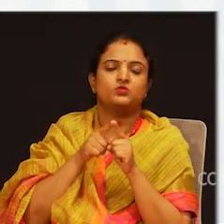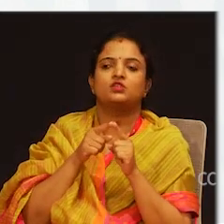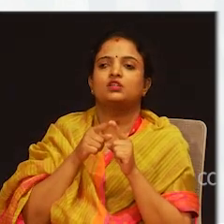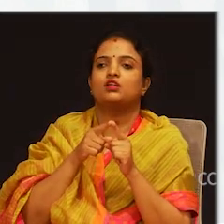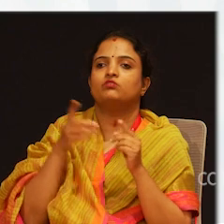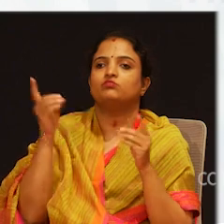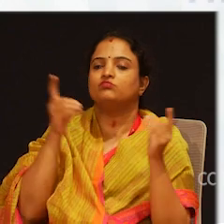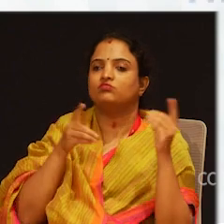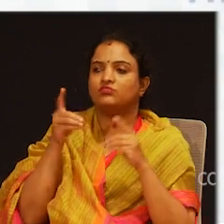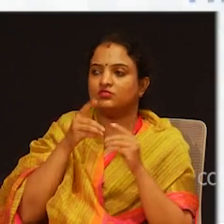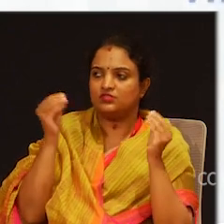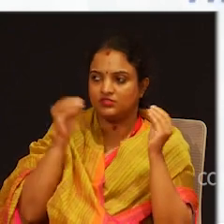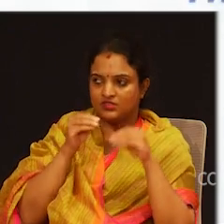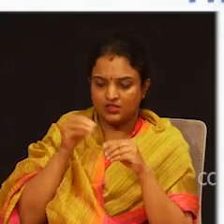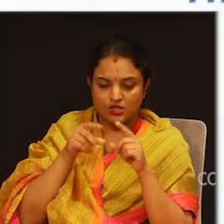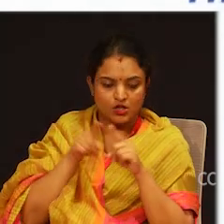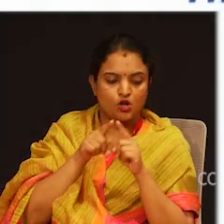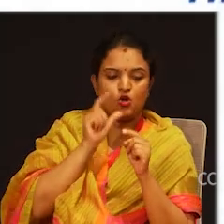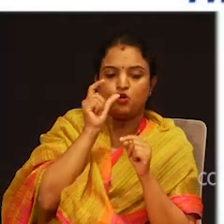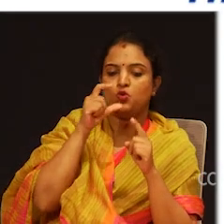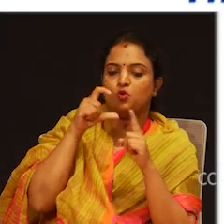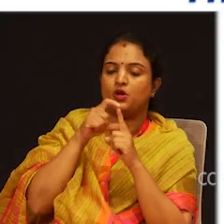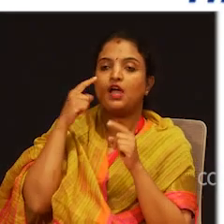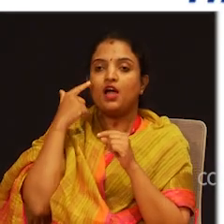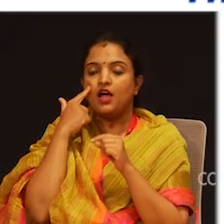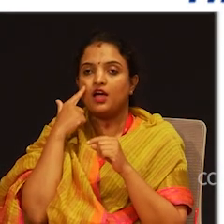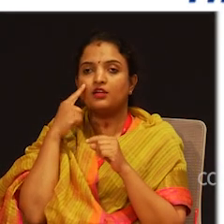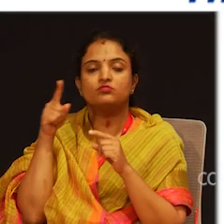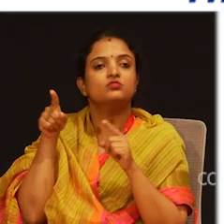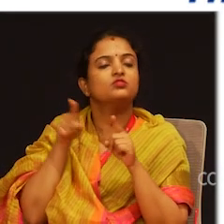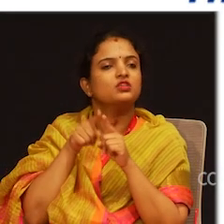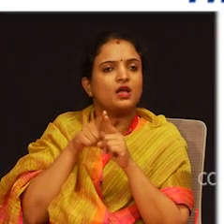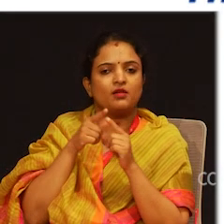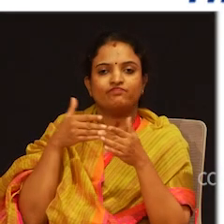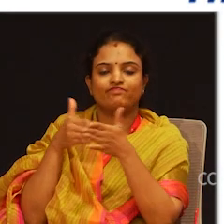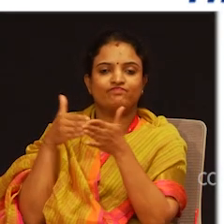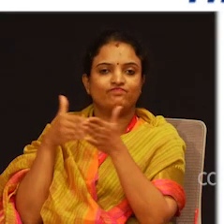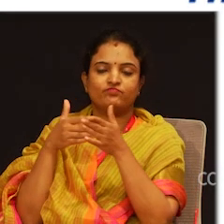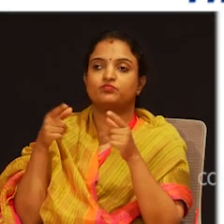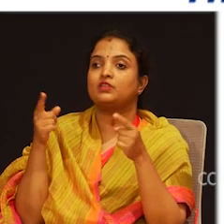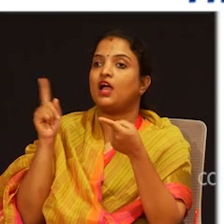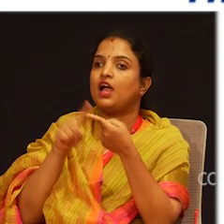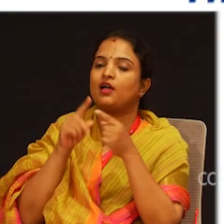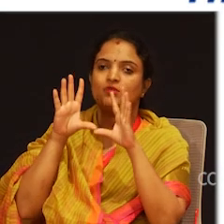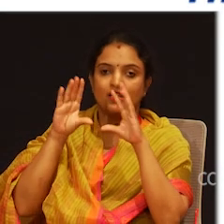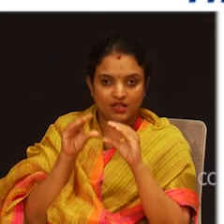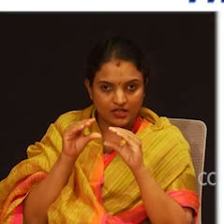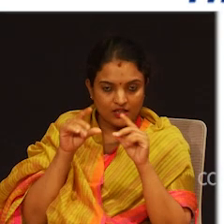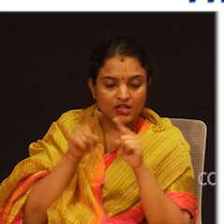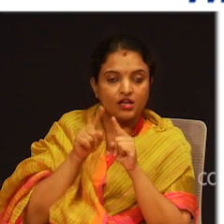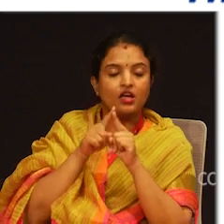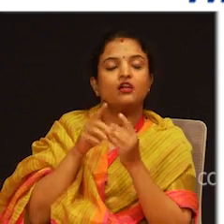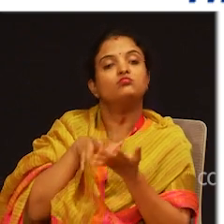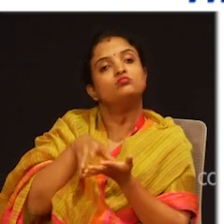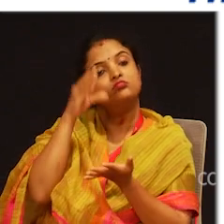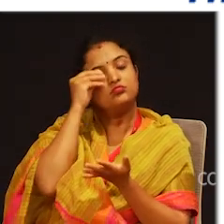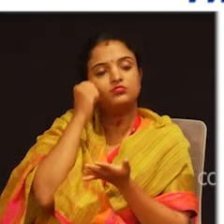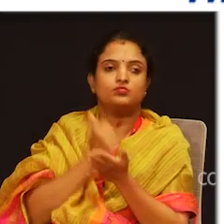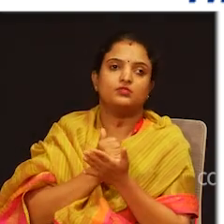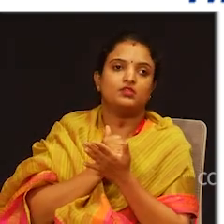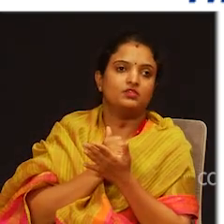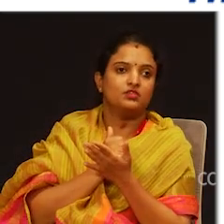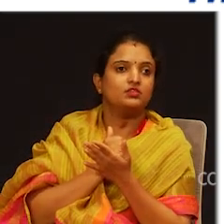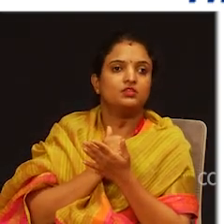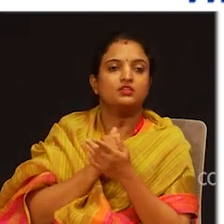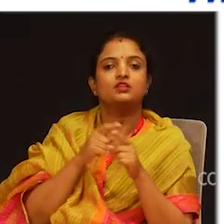Design Learning, UDL principle, to minimize barriers and maximize learning of each student,